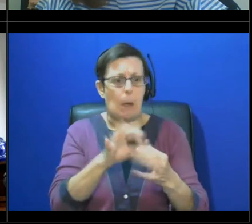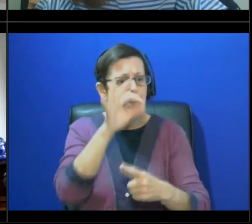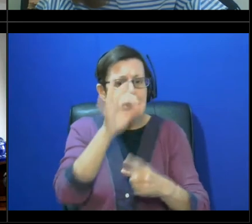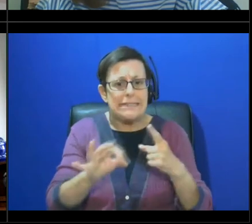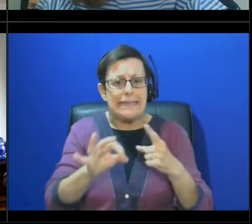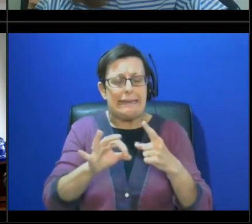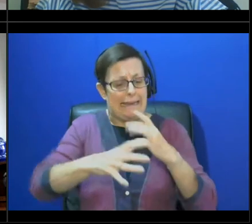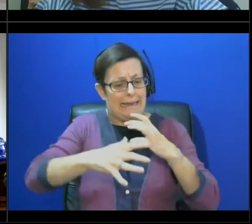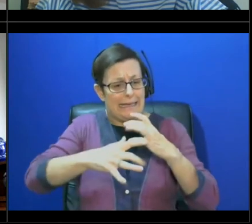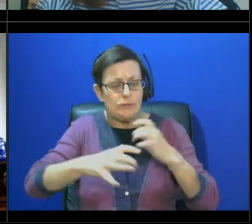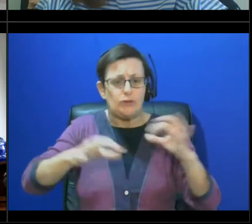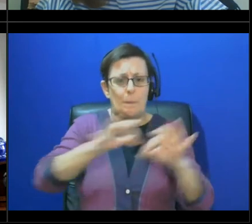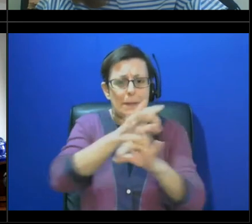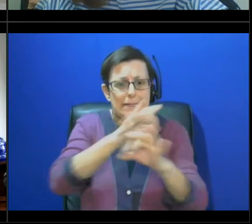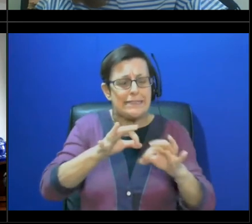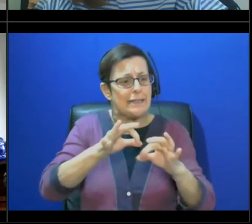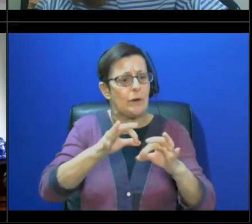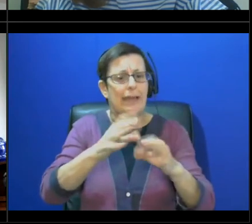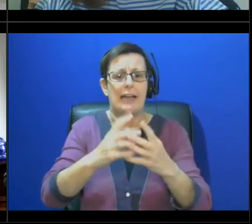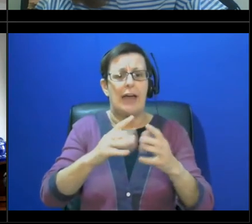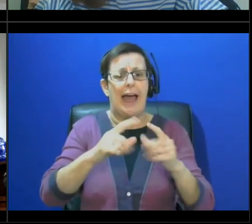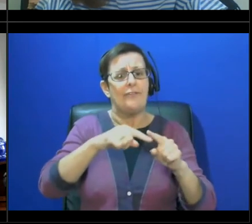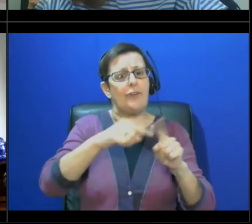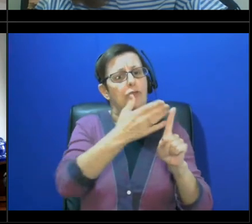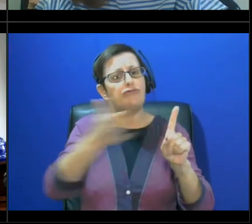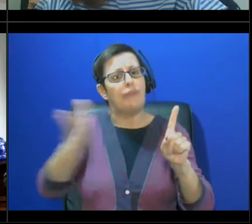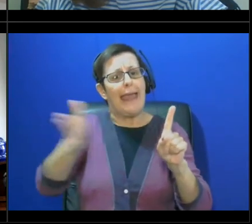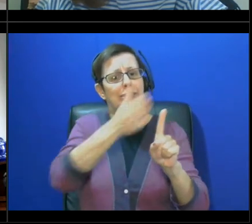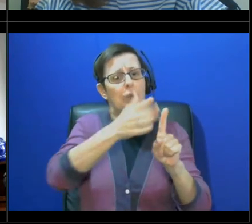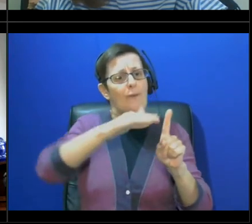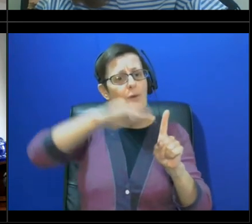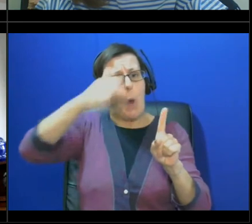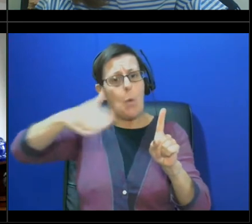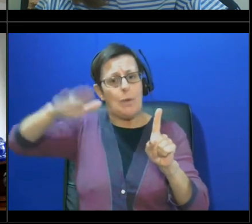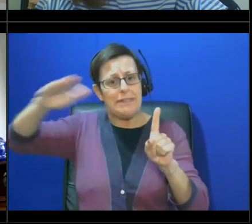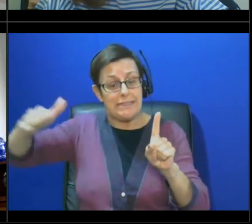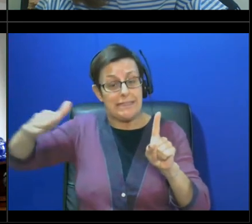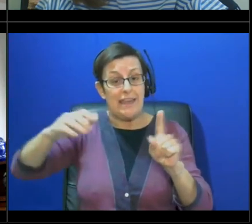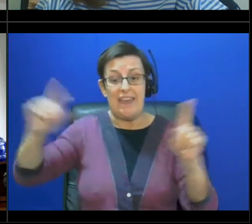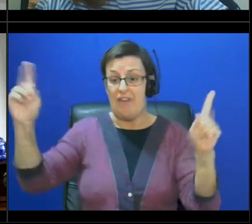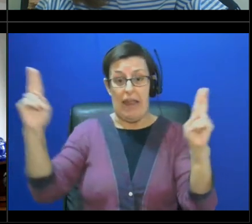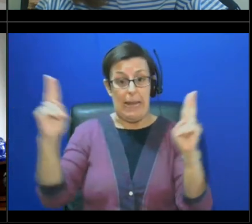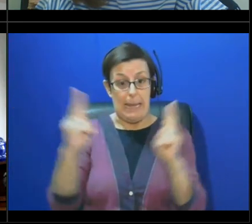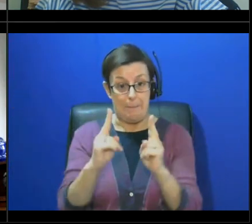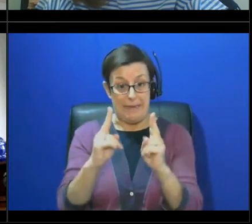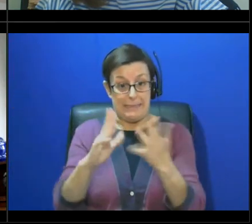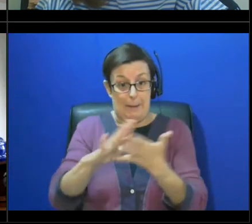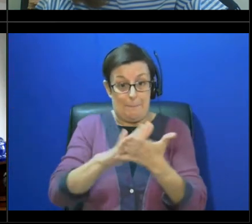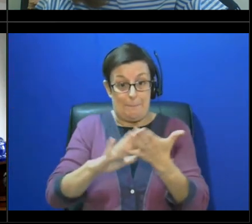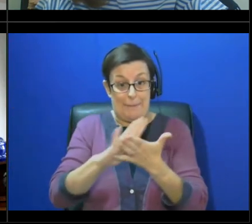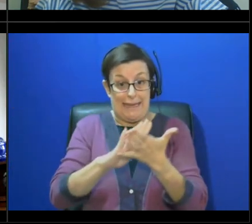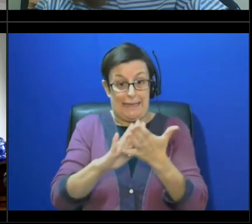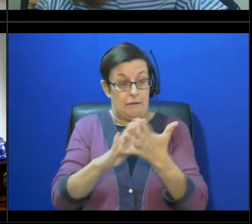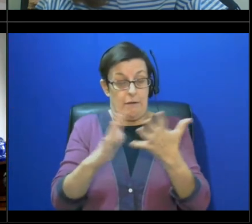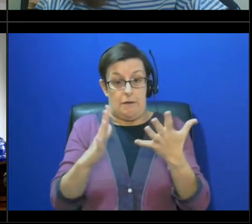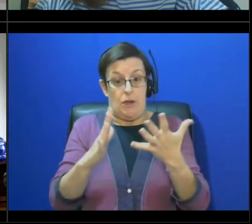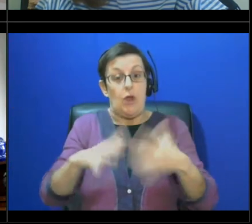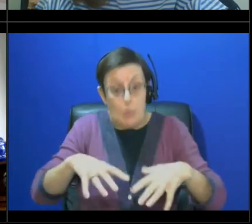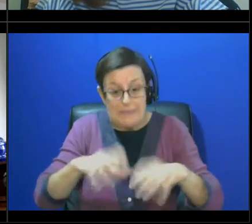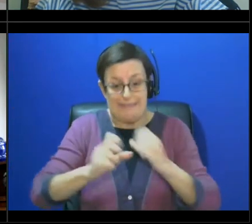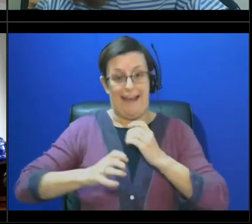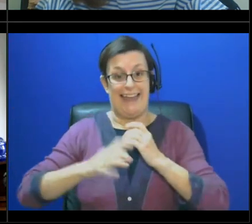particular styles, a particular range of notes. And if you limit any of that, you know, you can start playing your